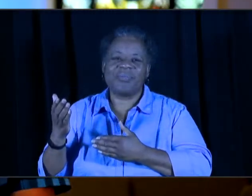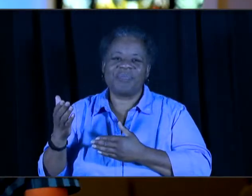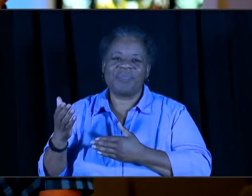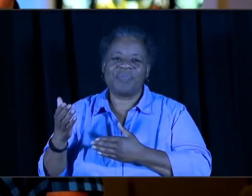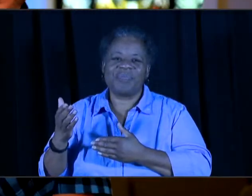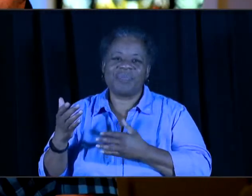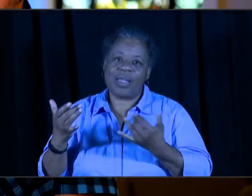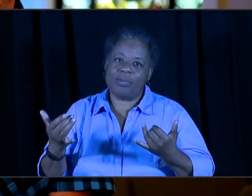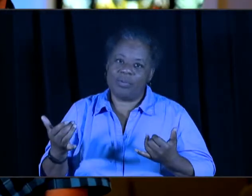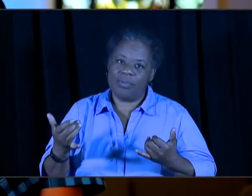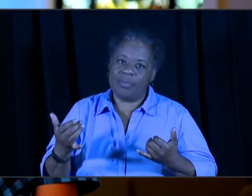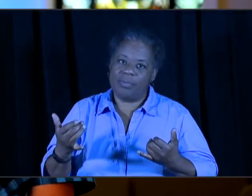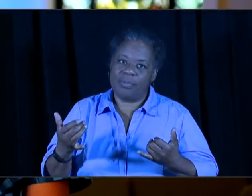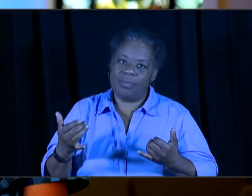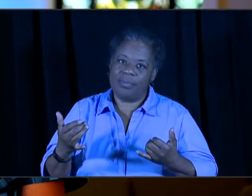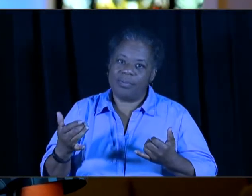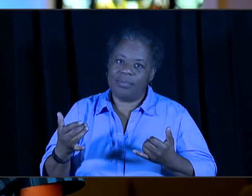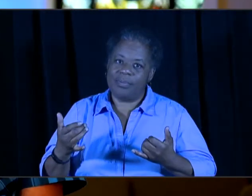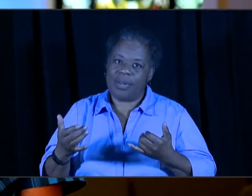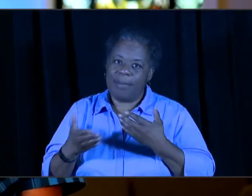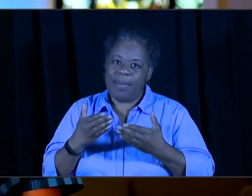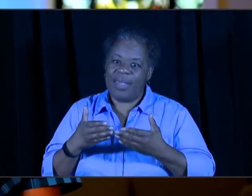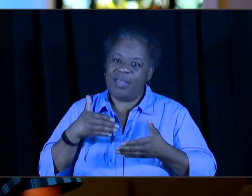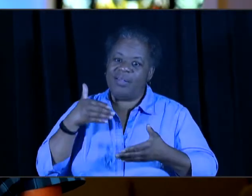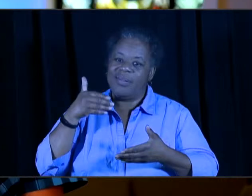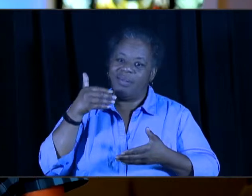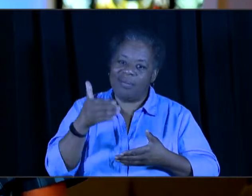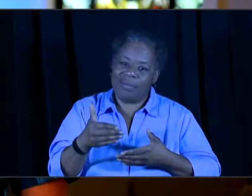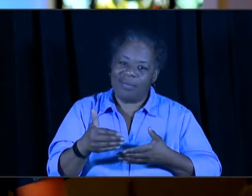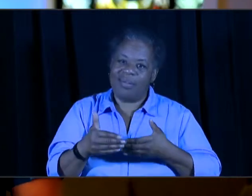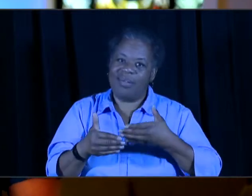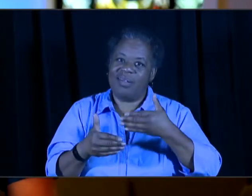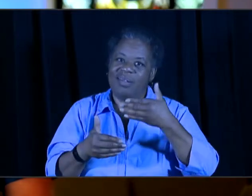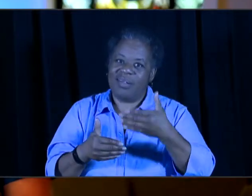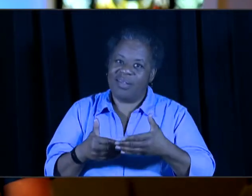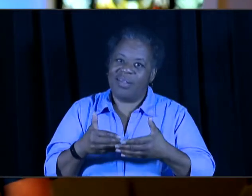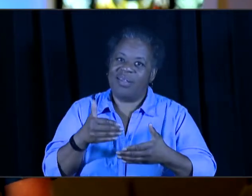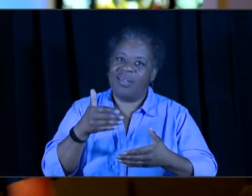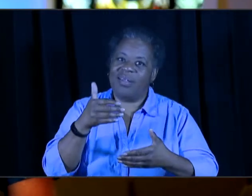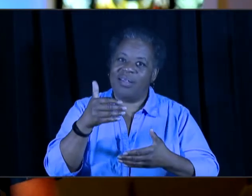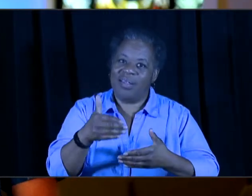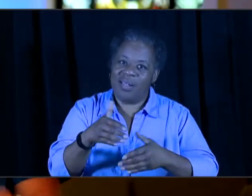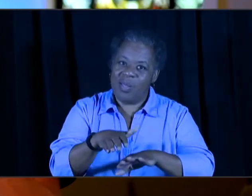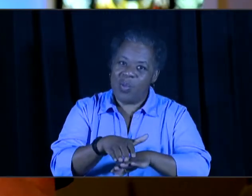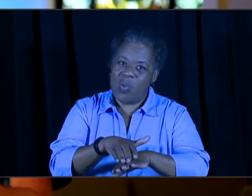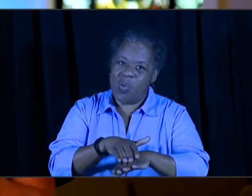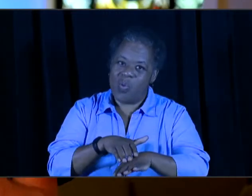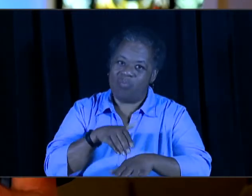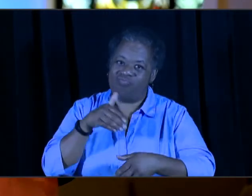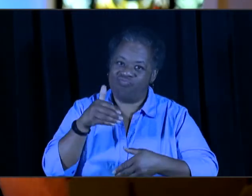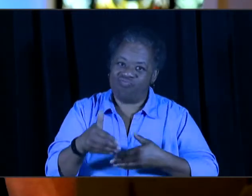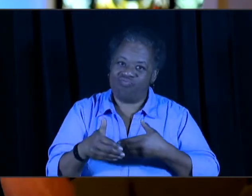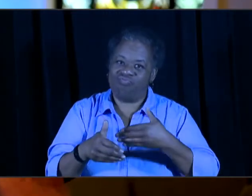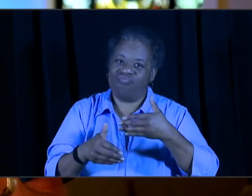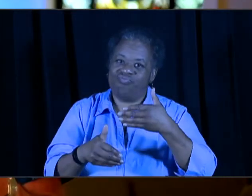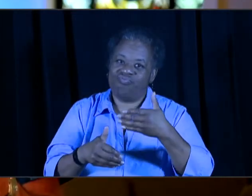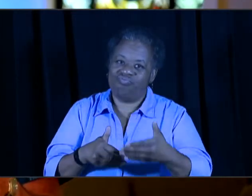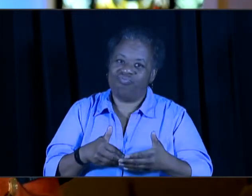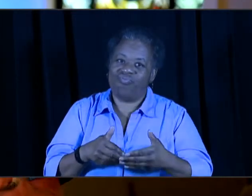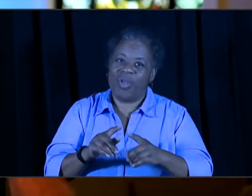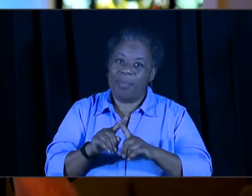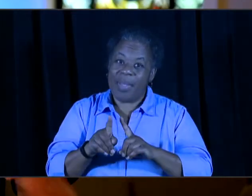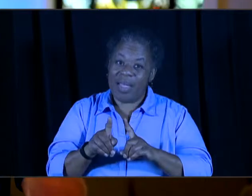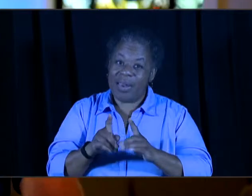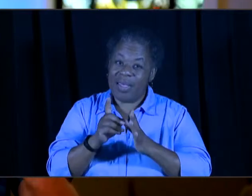Now, we may not get there all in one moment, as we're going to find out with Joseph, but at a certain point, we